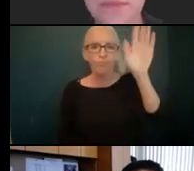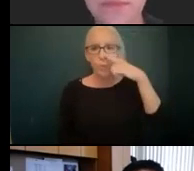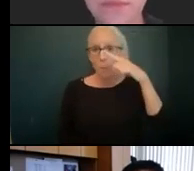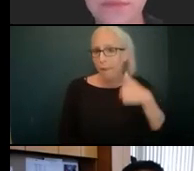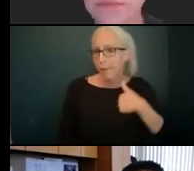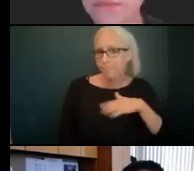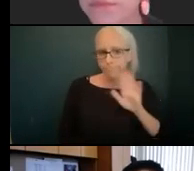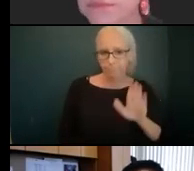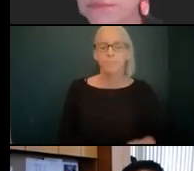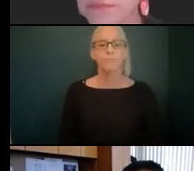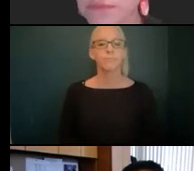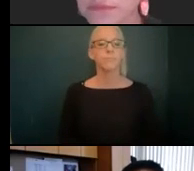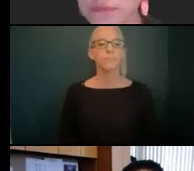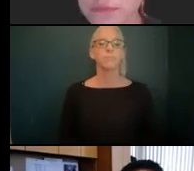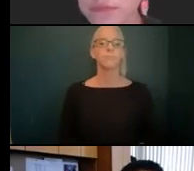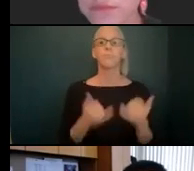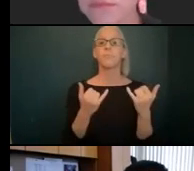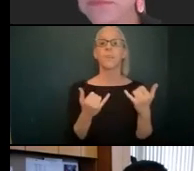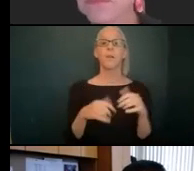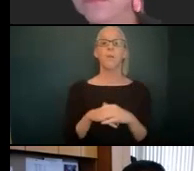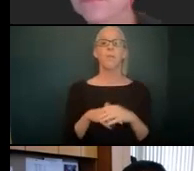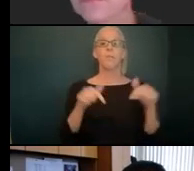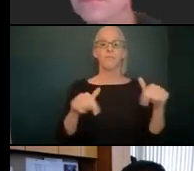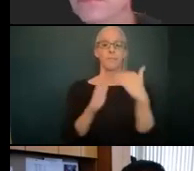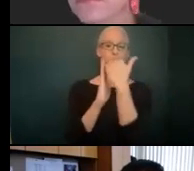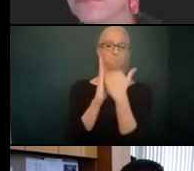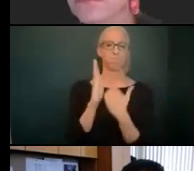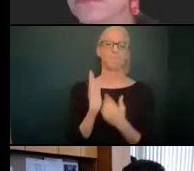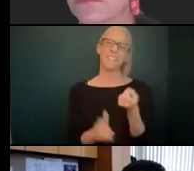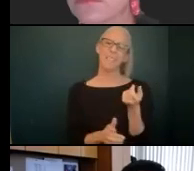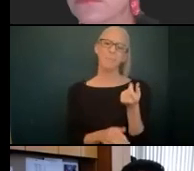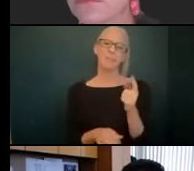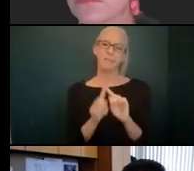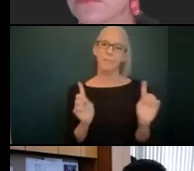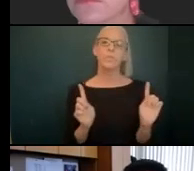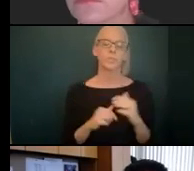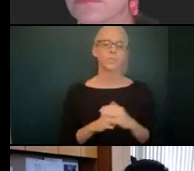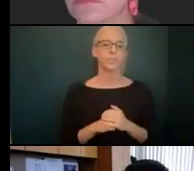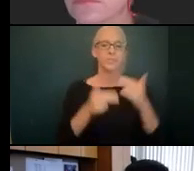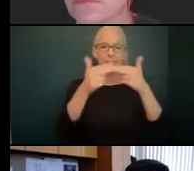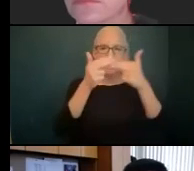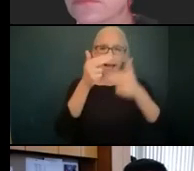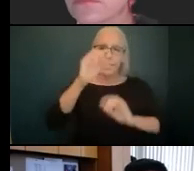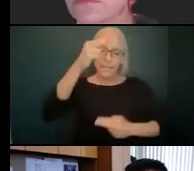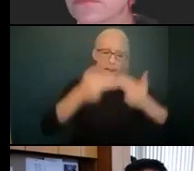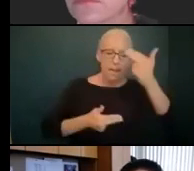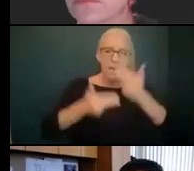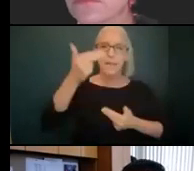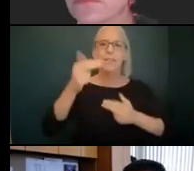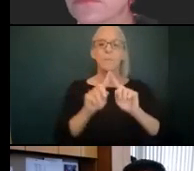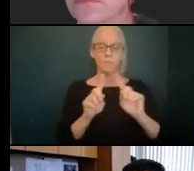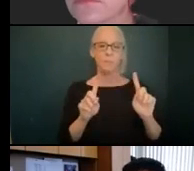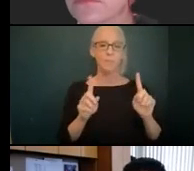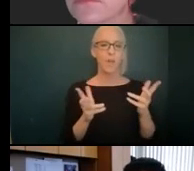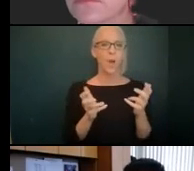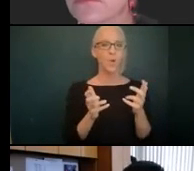A little bit of the talk outline. It's going to be slightly different. I moved the slides around a little bit, but this is what I'm going to try to